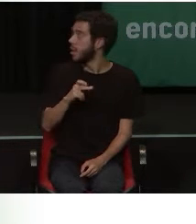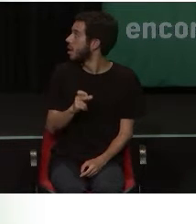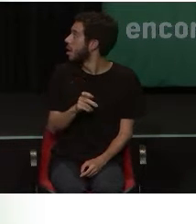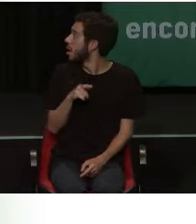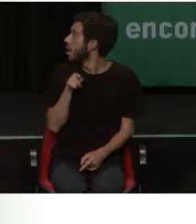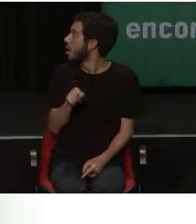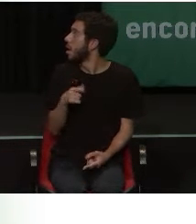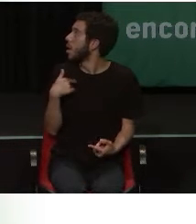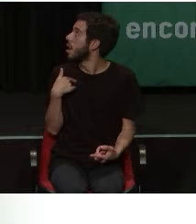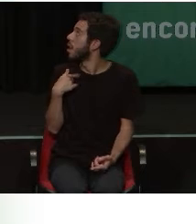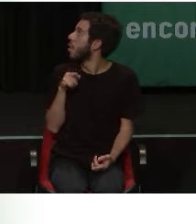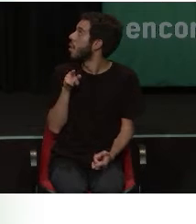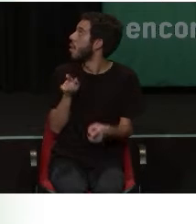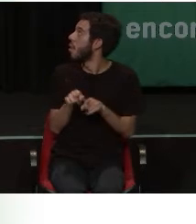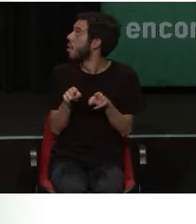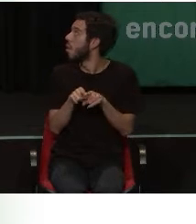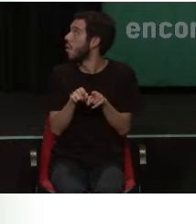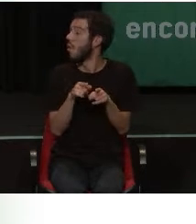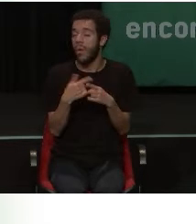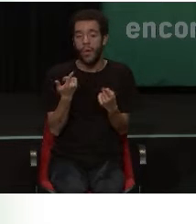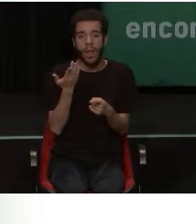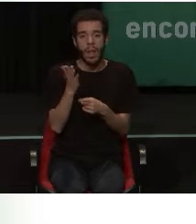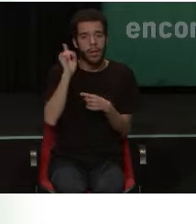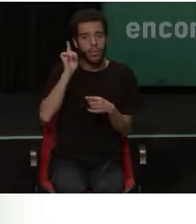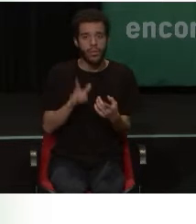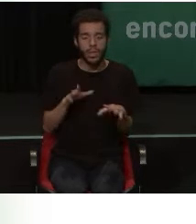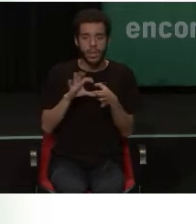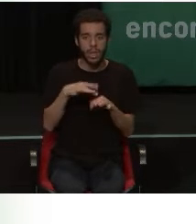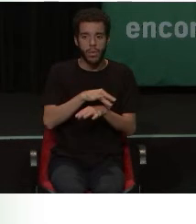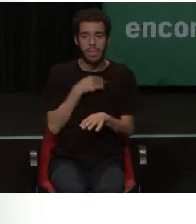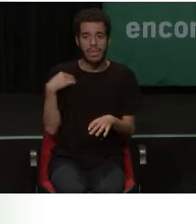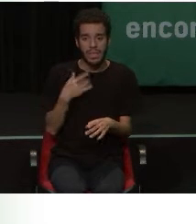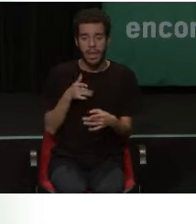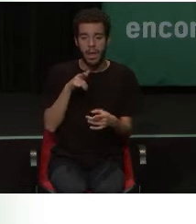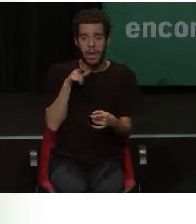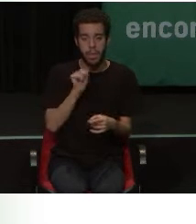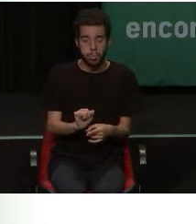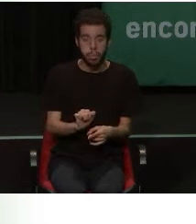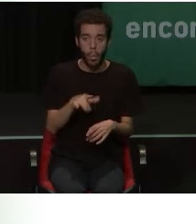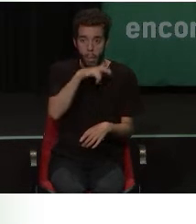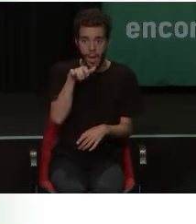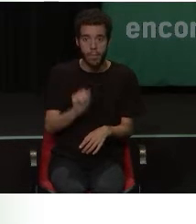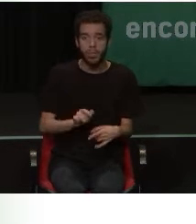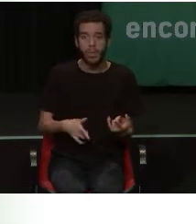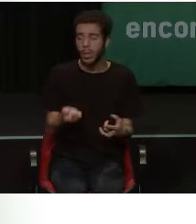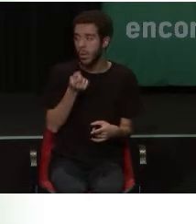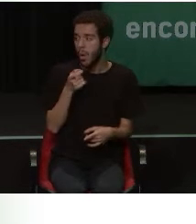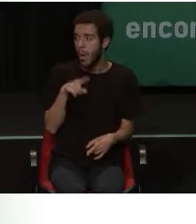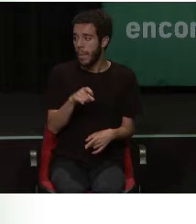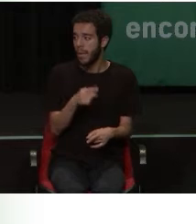colistin, which is considered a critical and very important antibiotic in human medicine. Colistin is